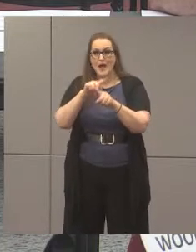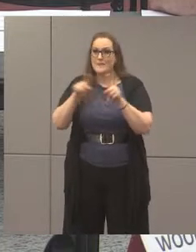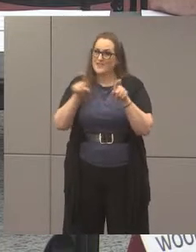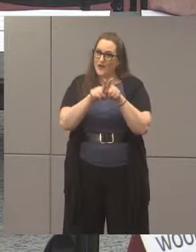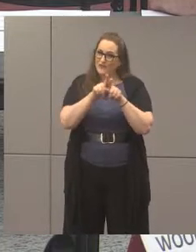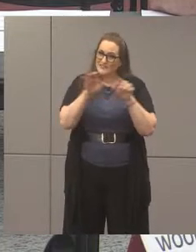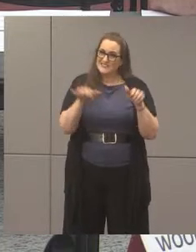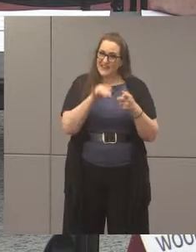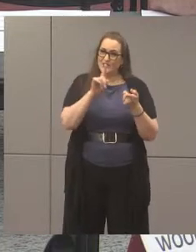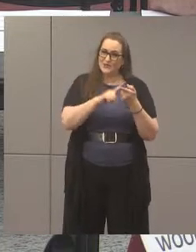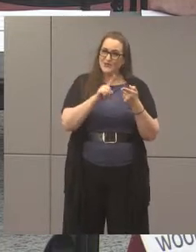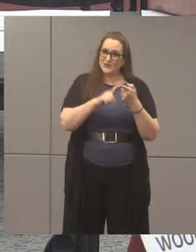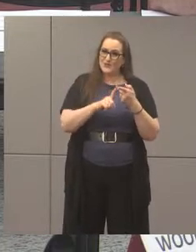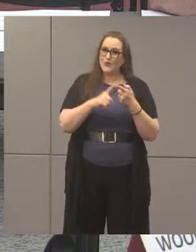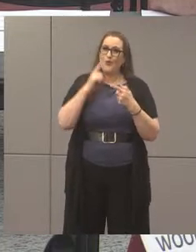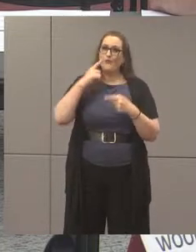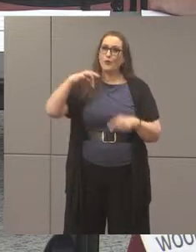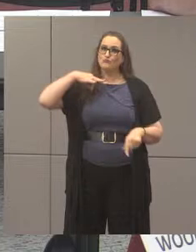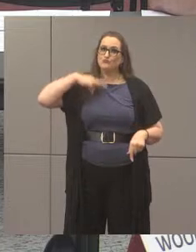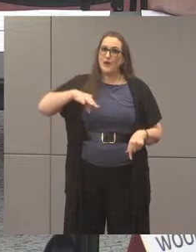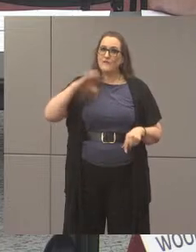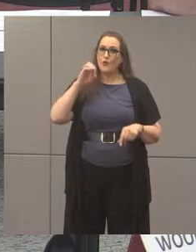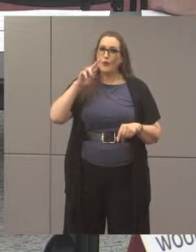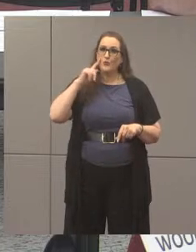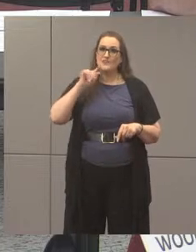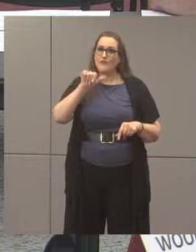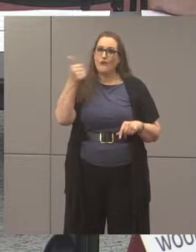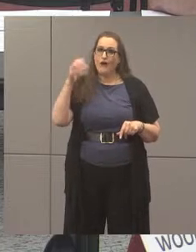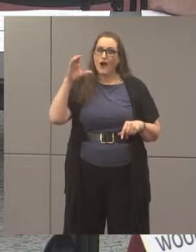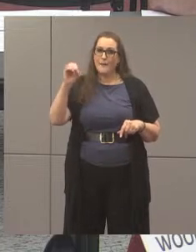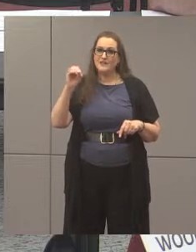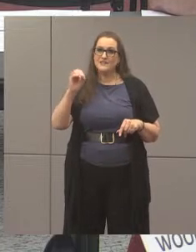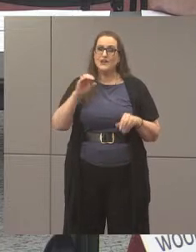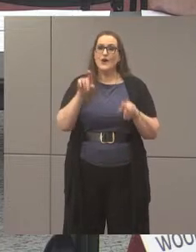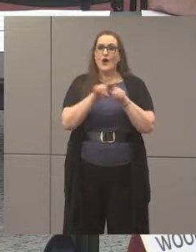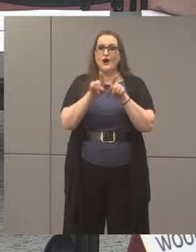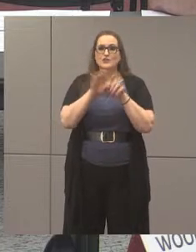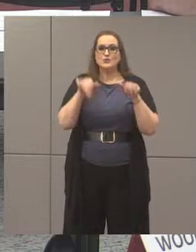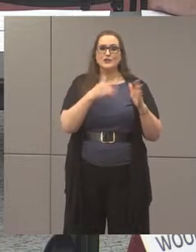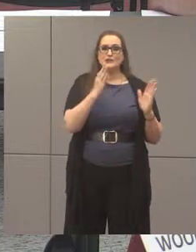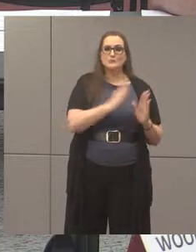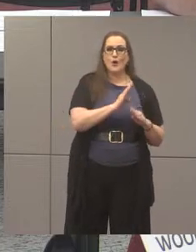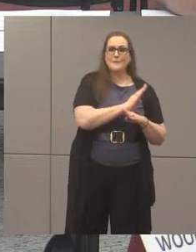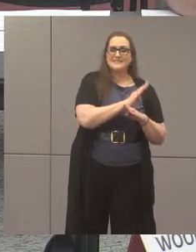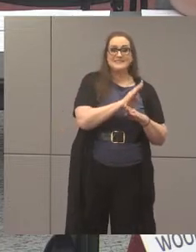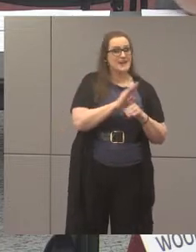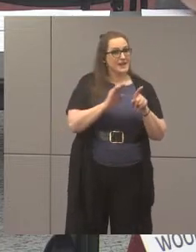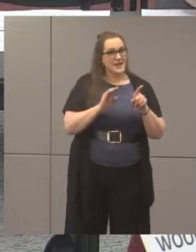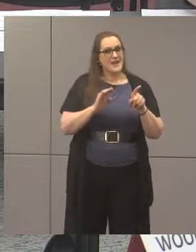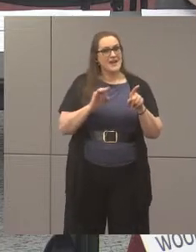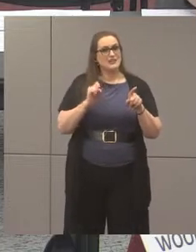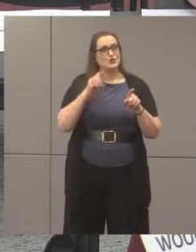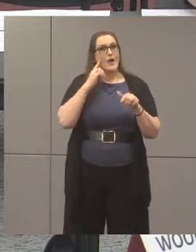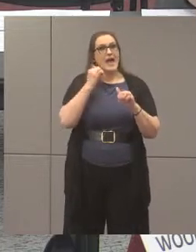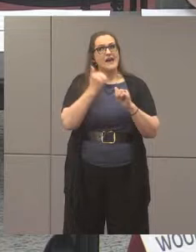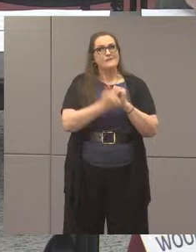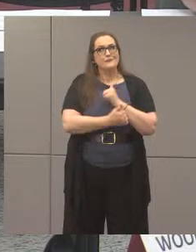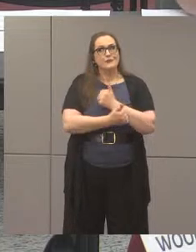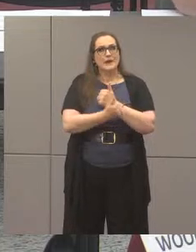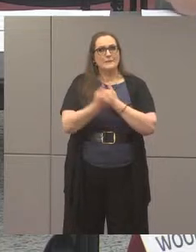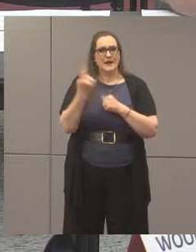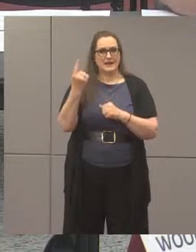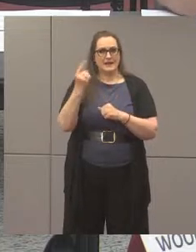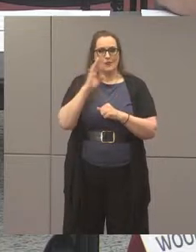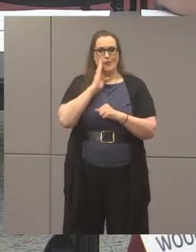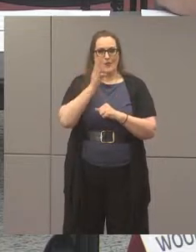done it to for-profit corporations and companies. They're also doing it to small businesses. So everybody